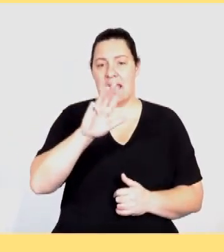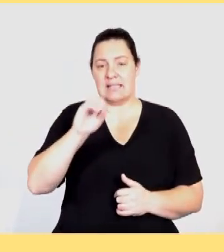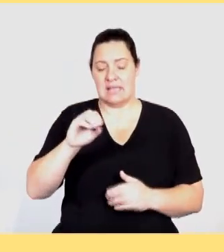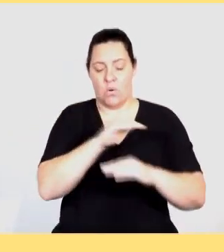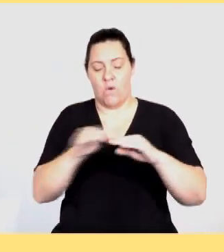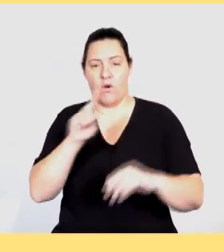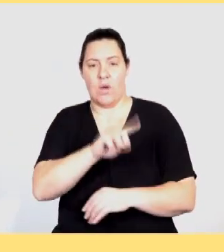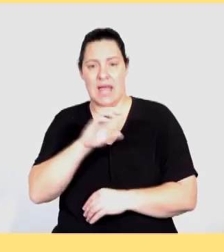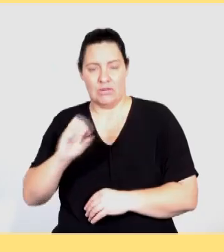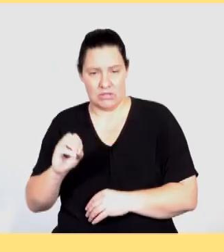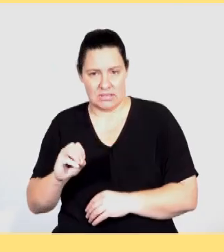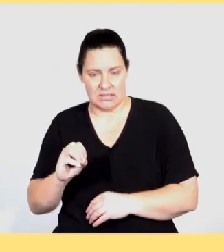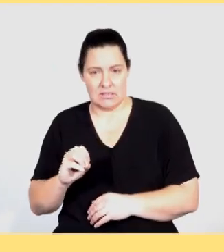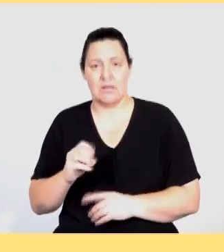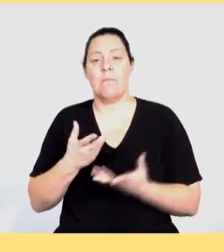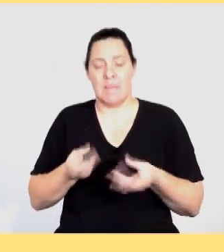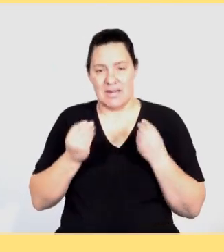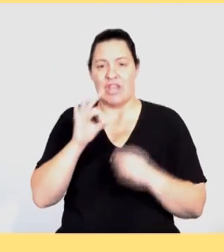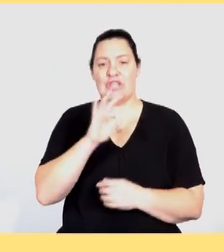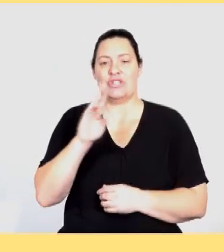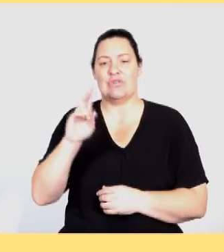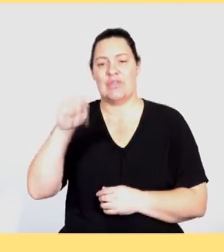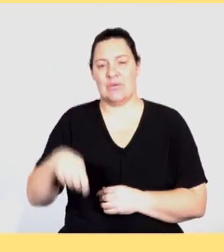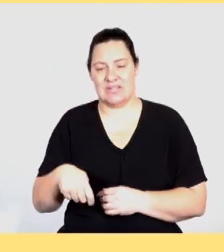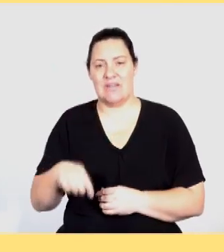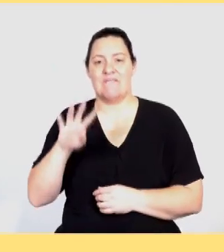by 90 over 100, it will give you